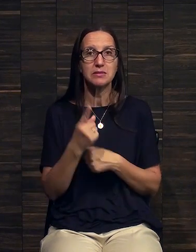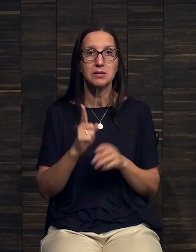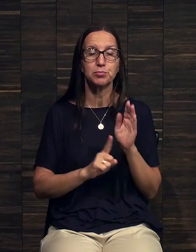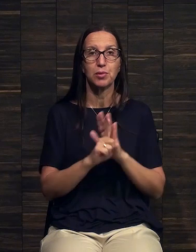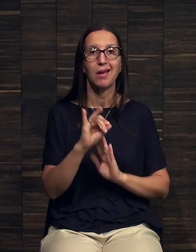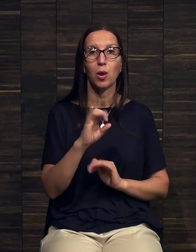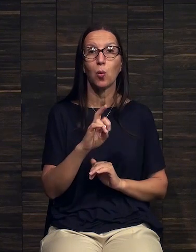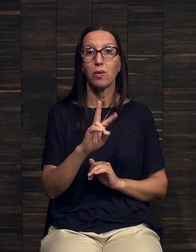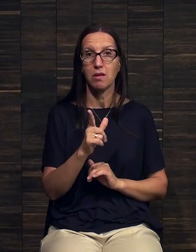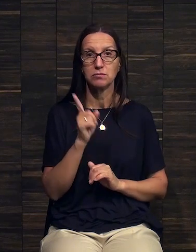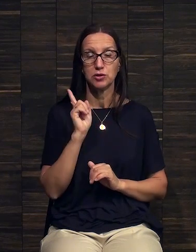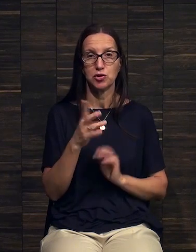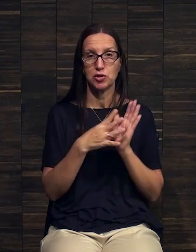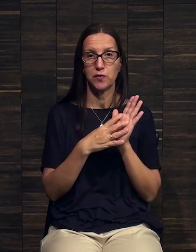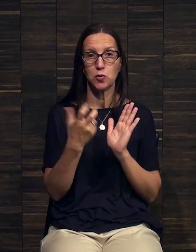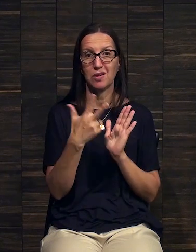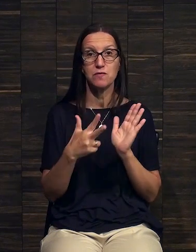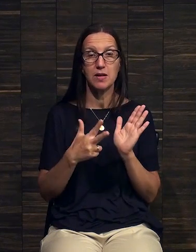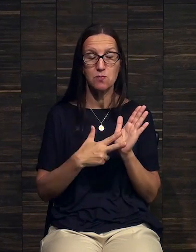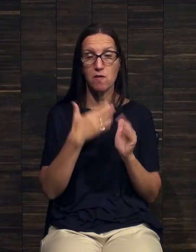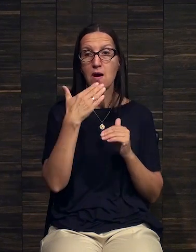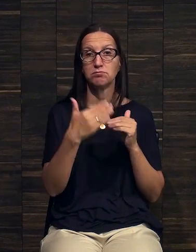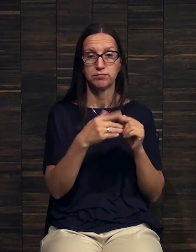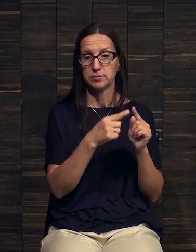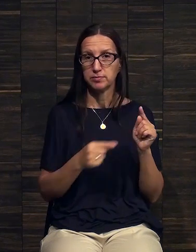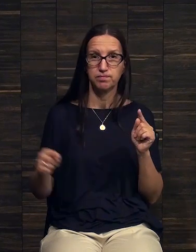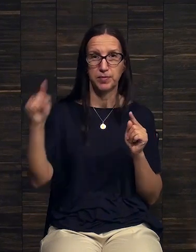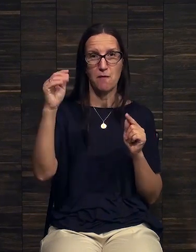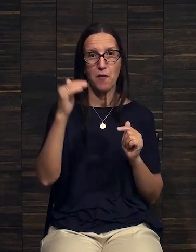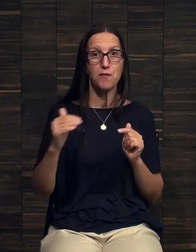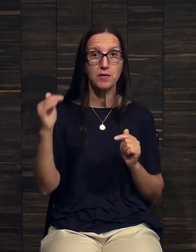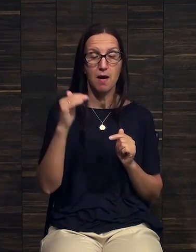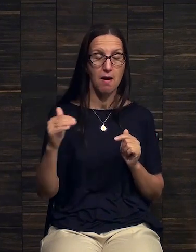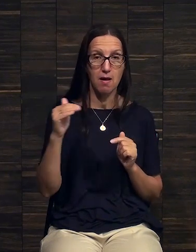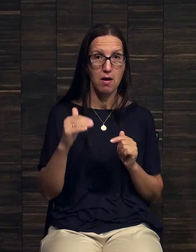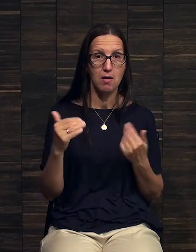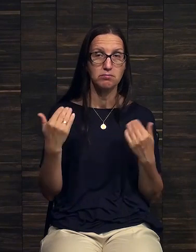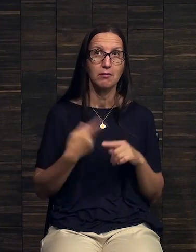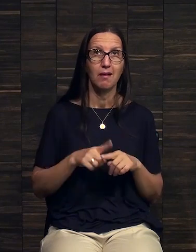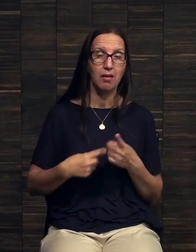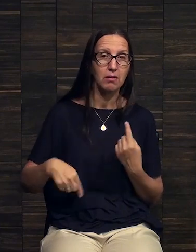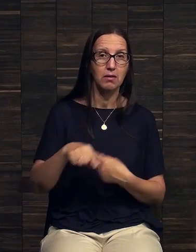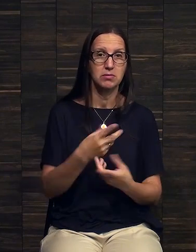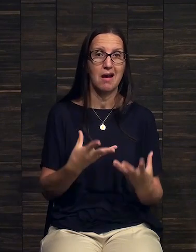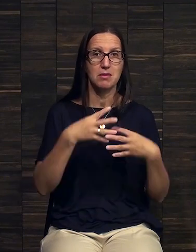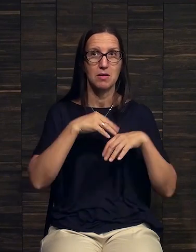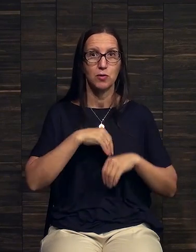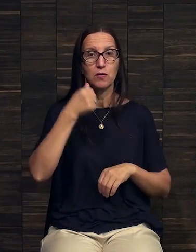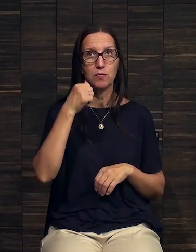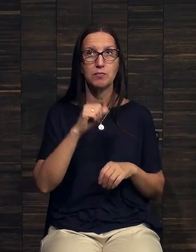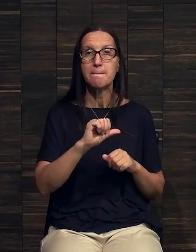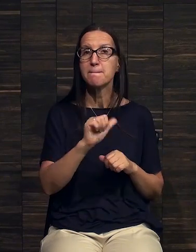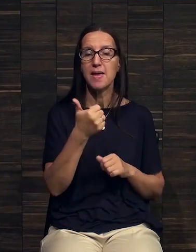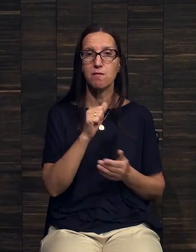emerged in June 1938 by February next year. If I'm